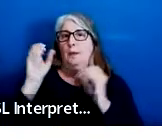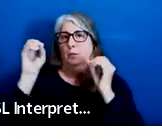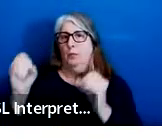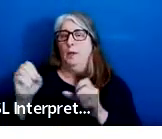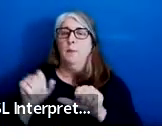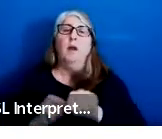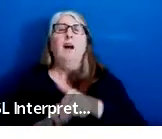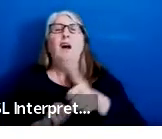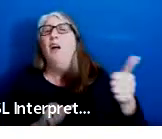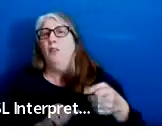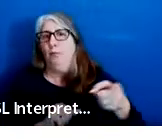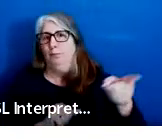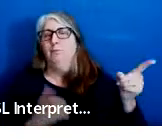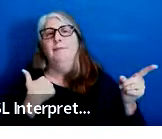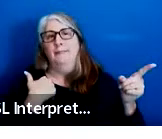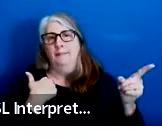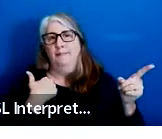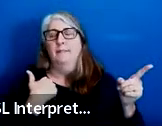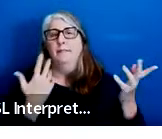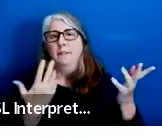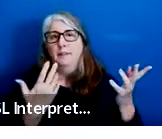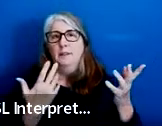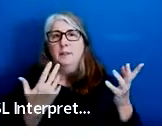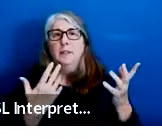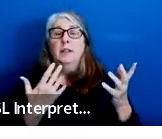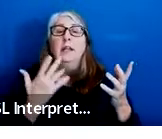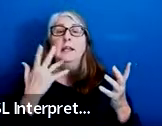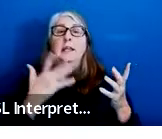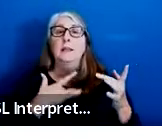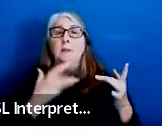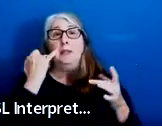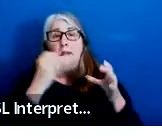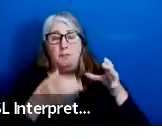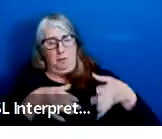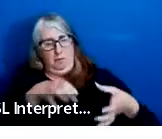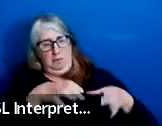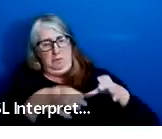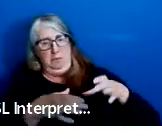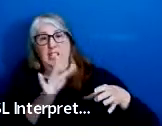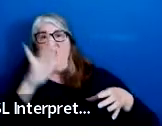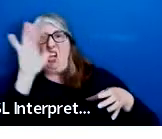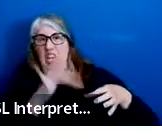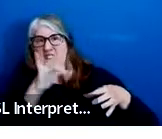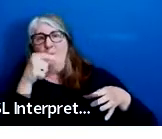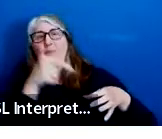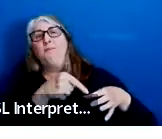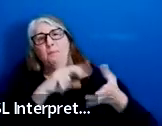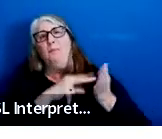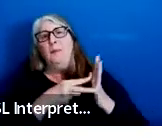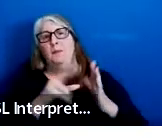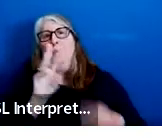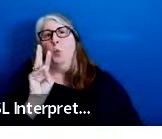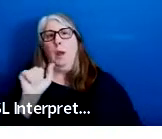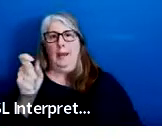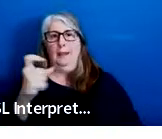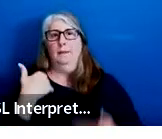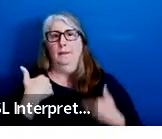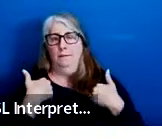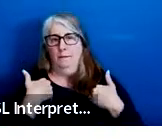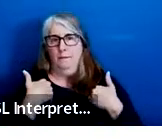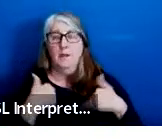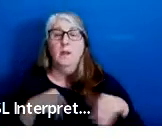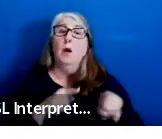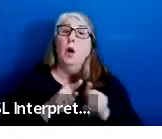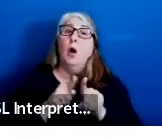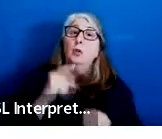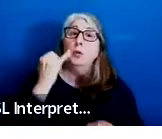if you kind of turn it at an angle and it looks shiny, it probably has wax on it. And also, if